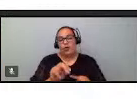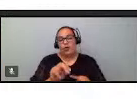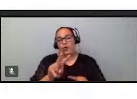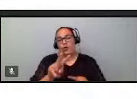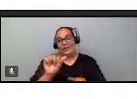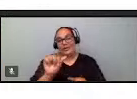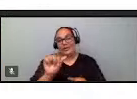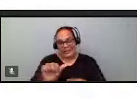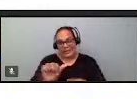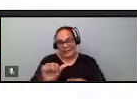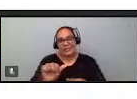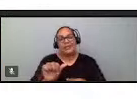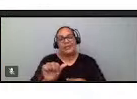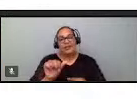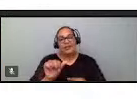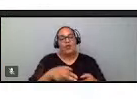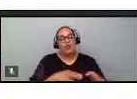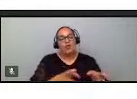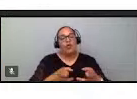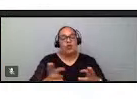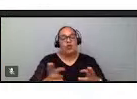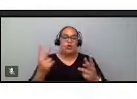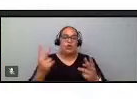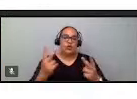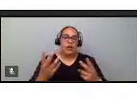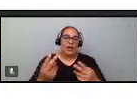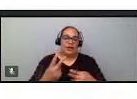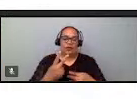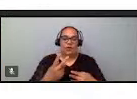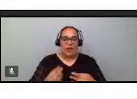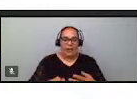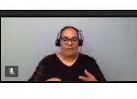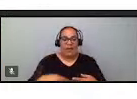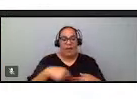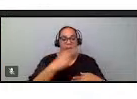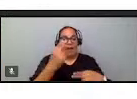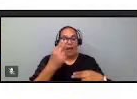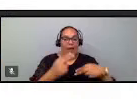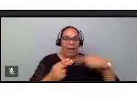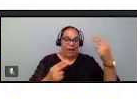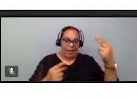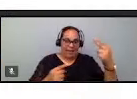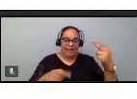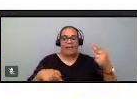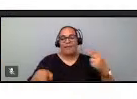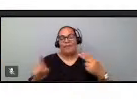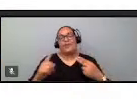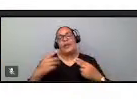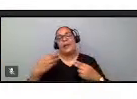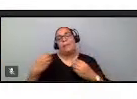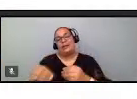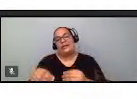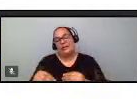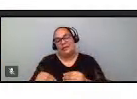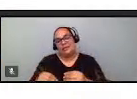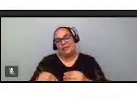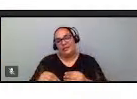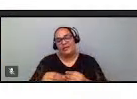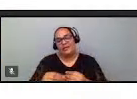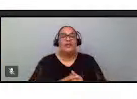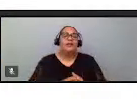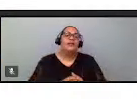2026 there are two roads ahead of us there's a high road and a business as usual bumping